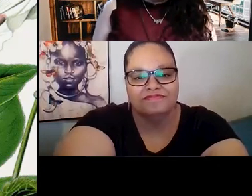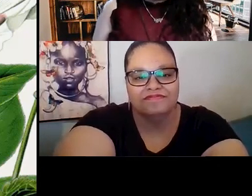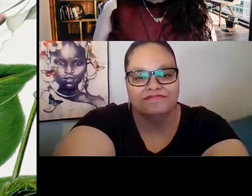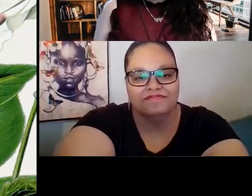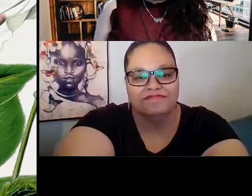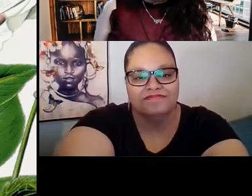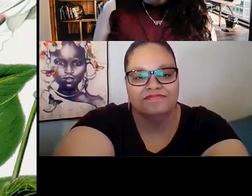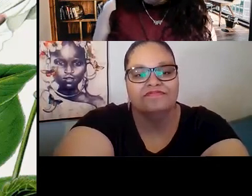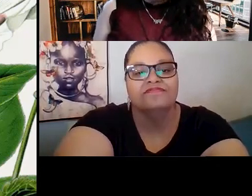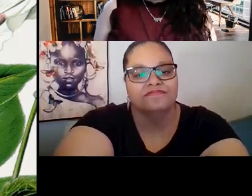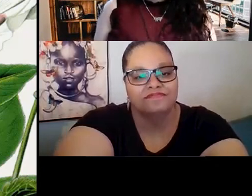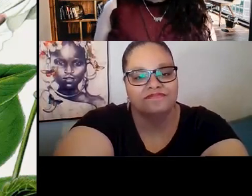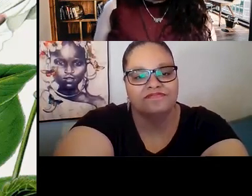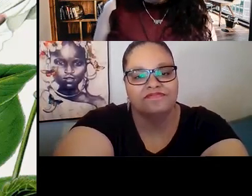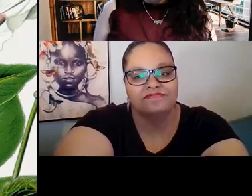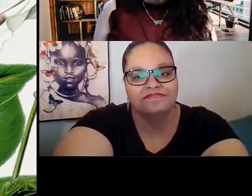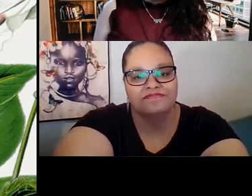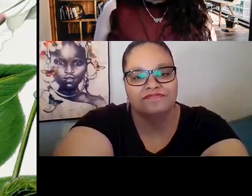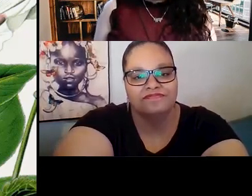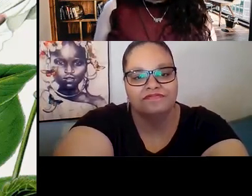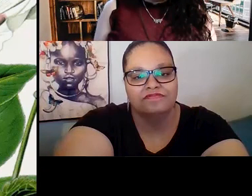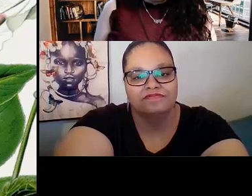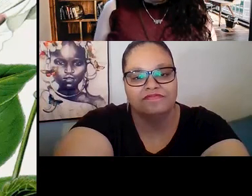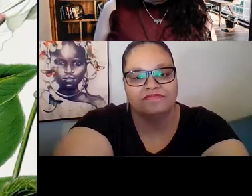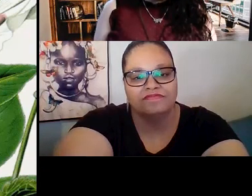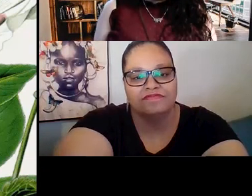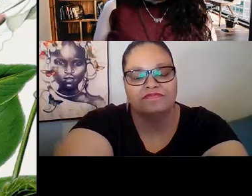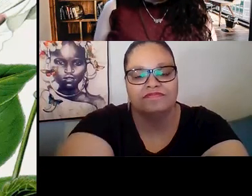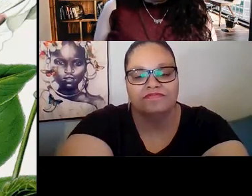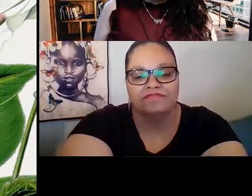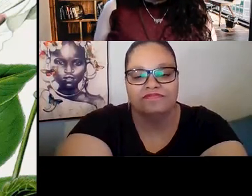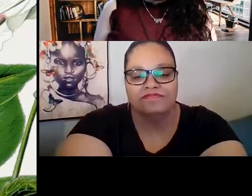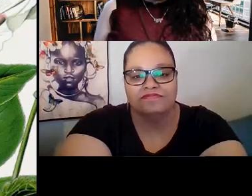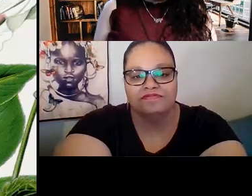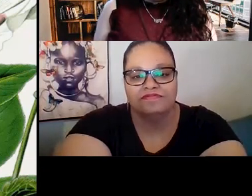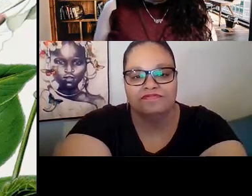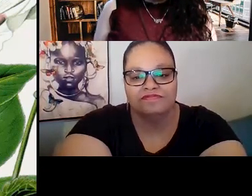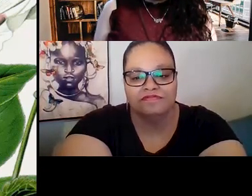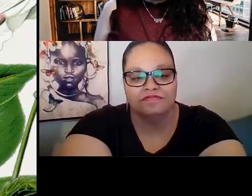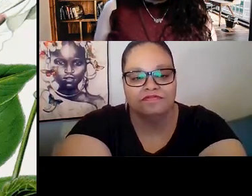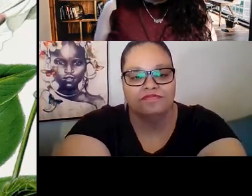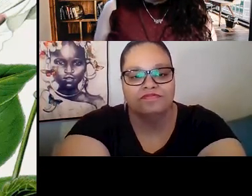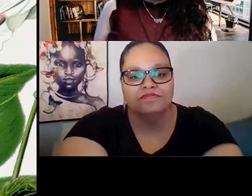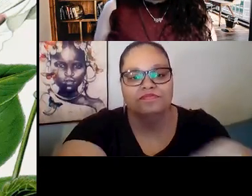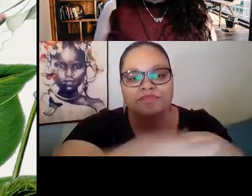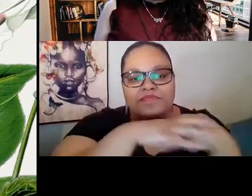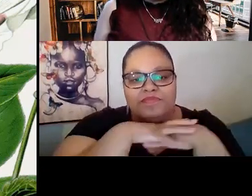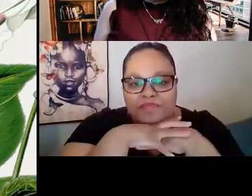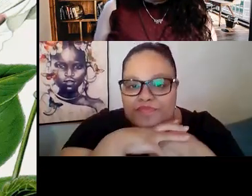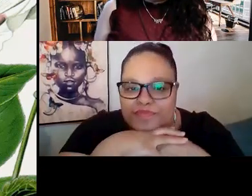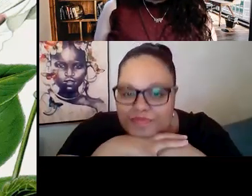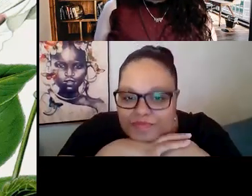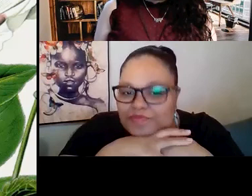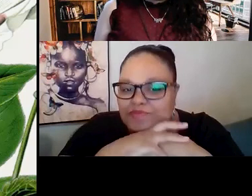old. My mama's tomato sauce heaping over spaghetti was like love. Like love it